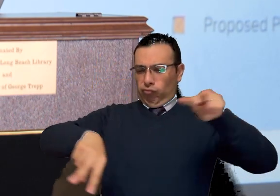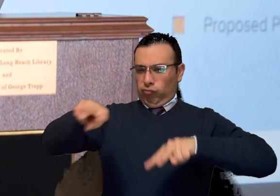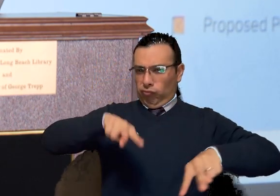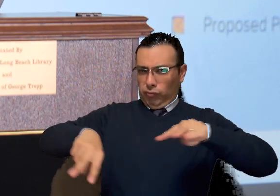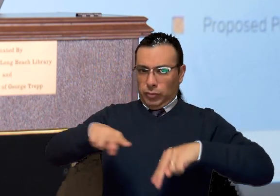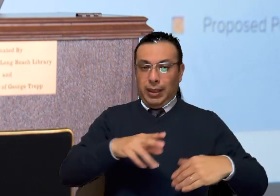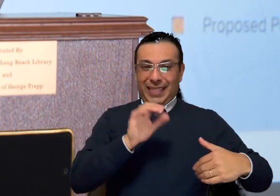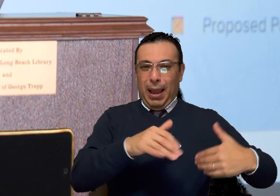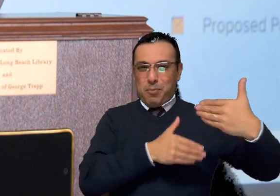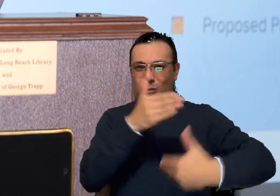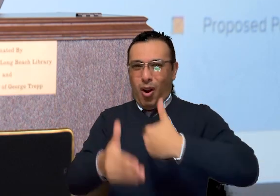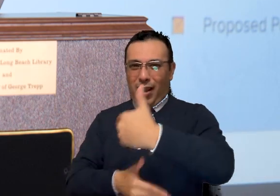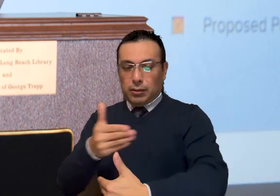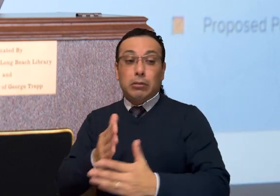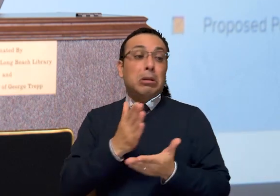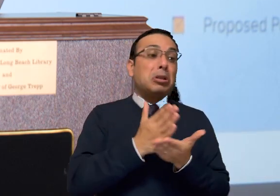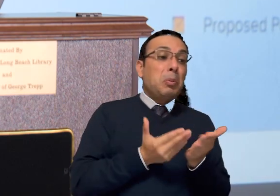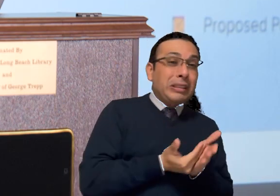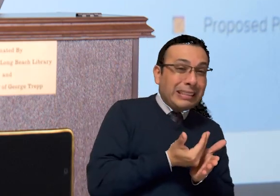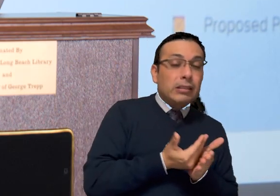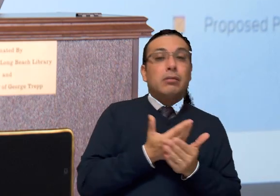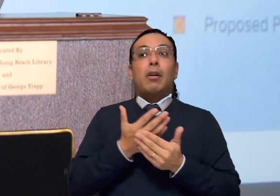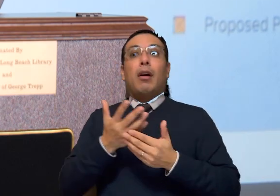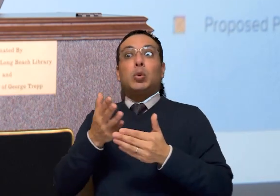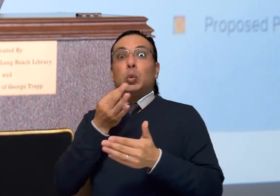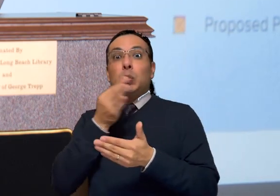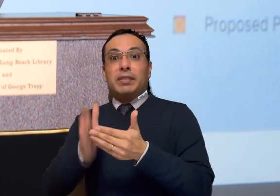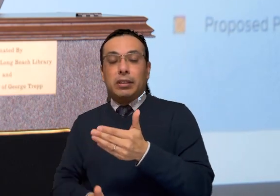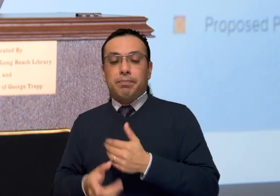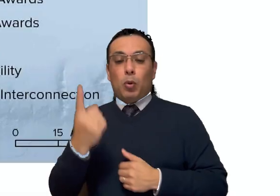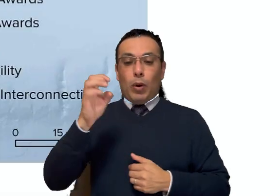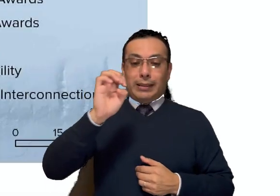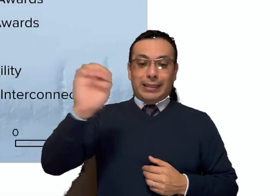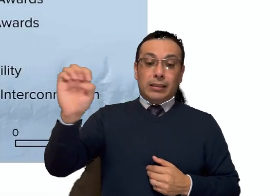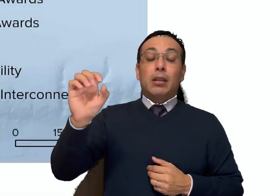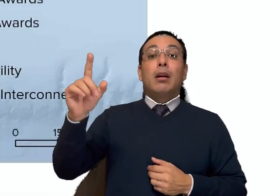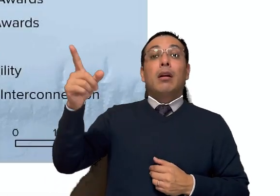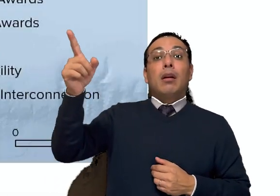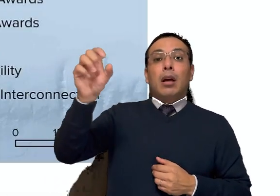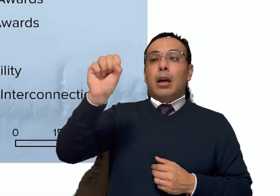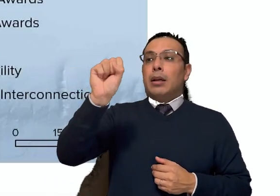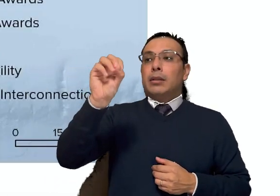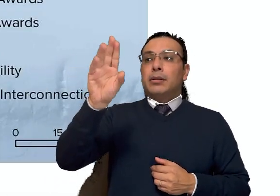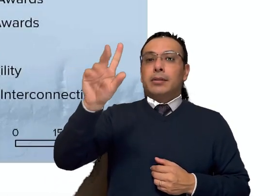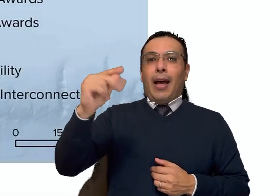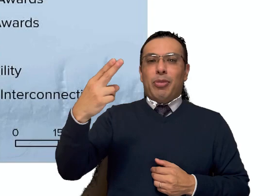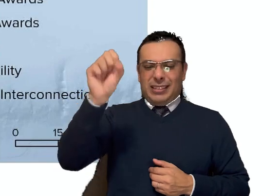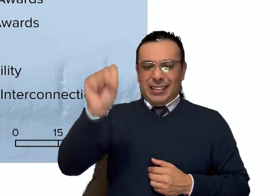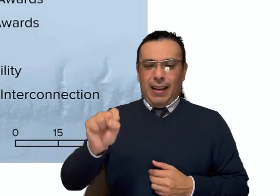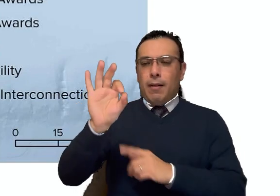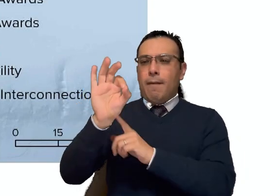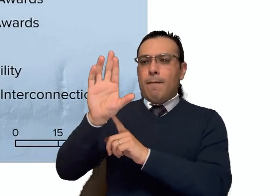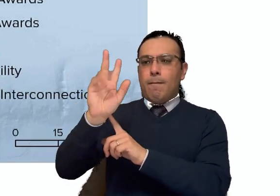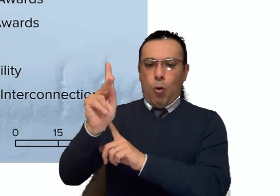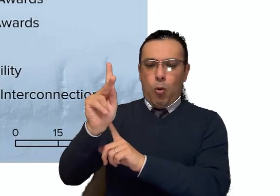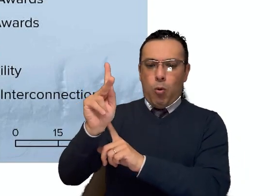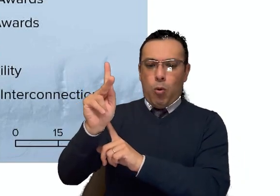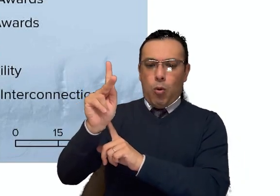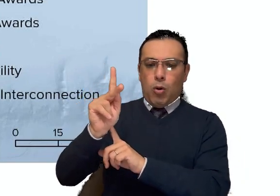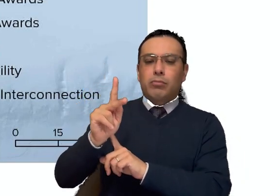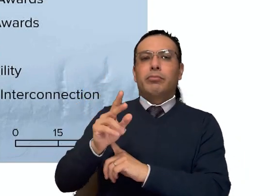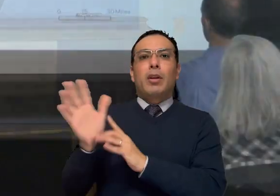different stages. But the first one is that one all the way out east called the South Fork Wind Farm. That's connecting to the East